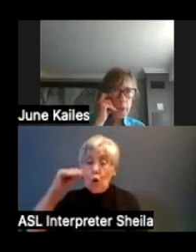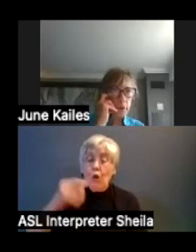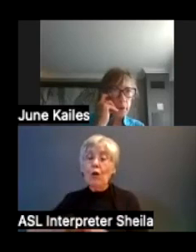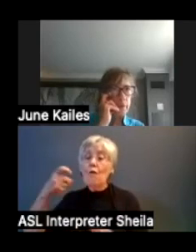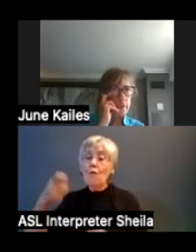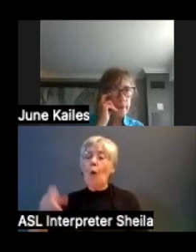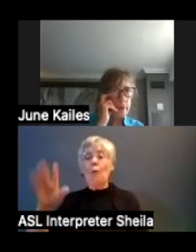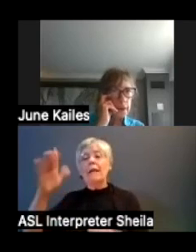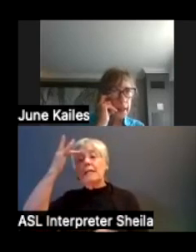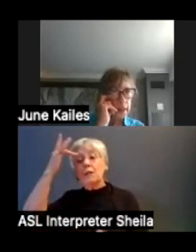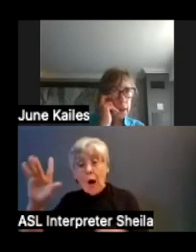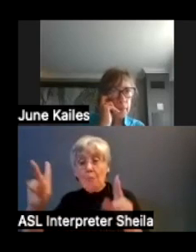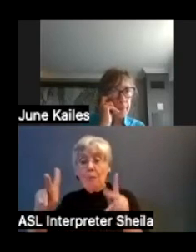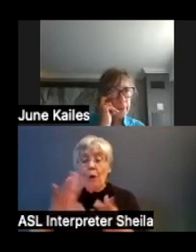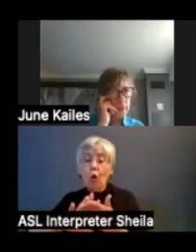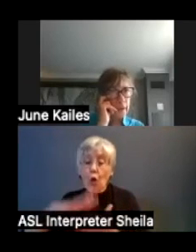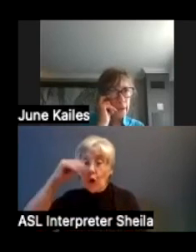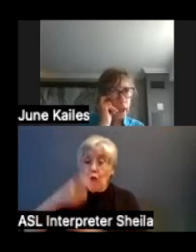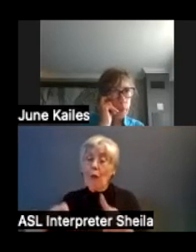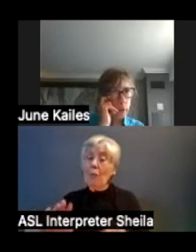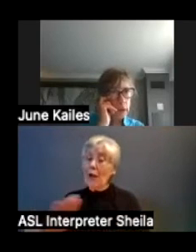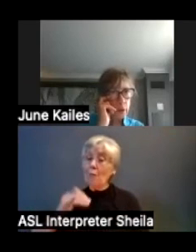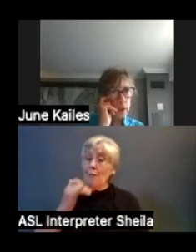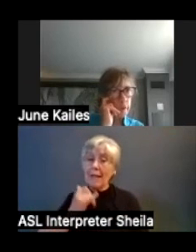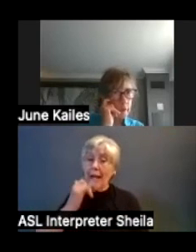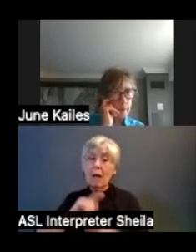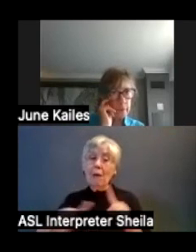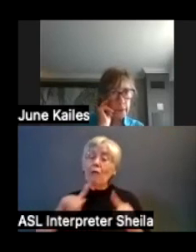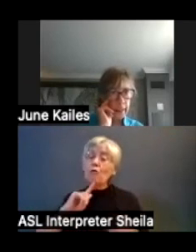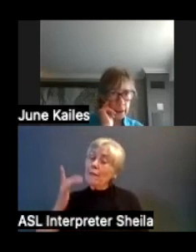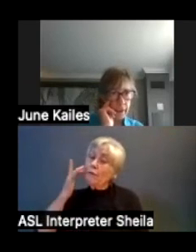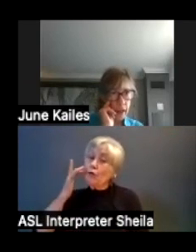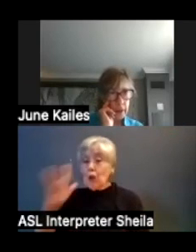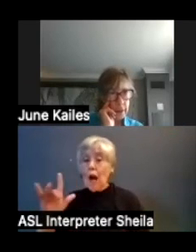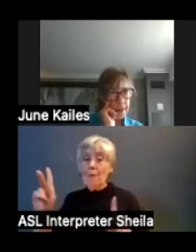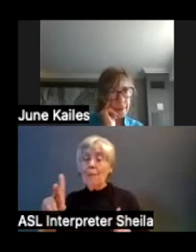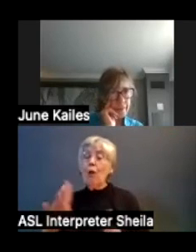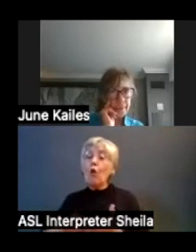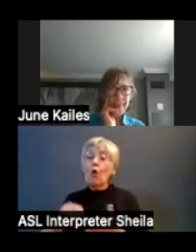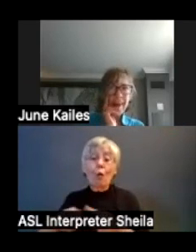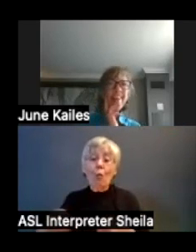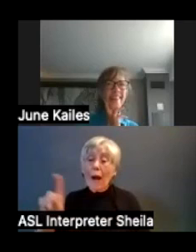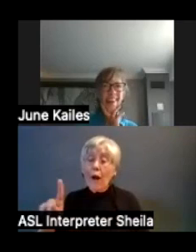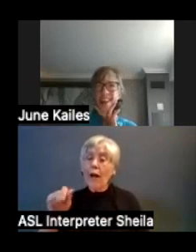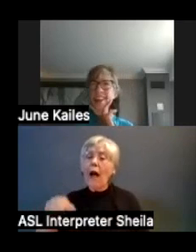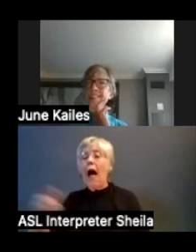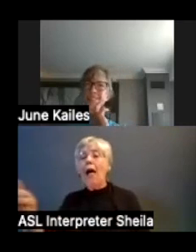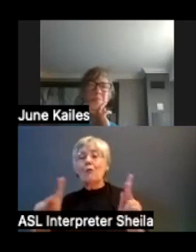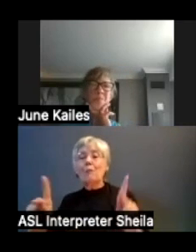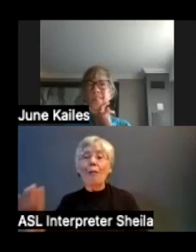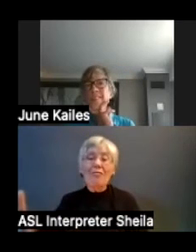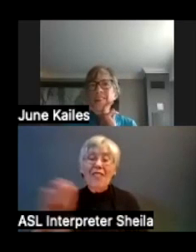smart people learn from their mistakes. What the real sharp ones learn from the mistakes of others. I like that a lot.